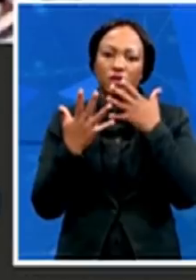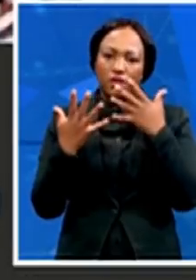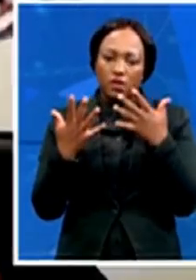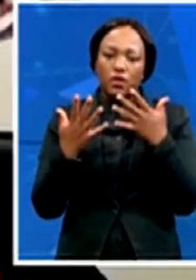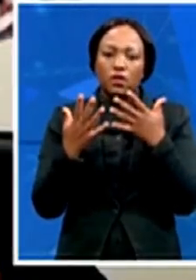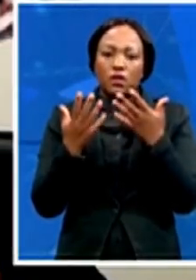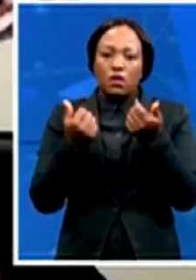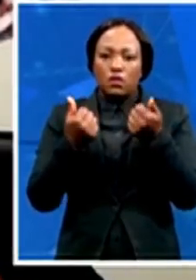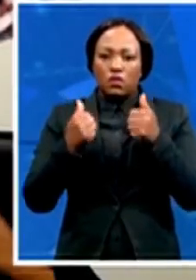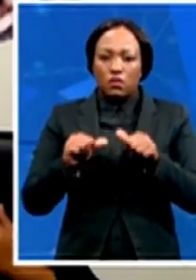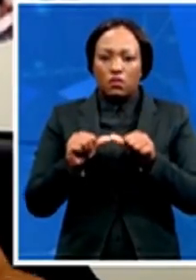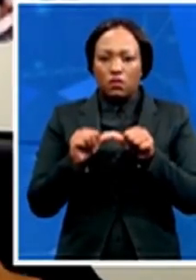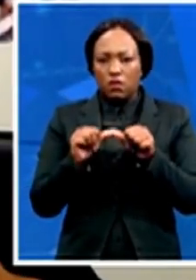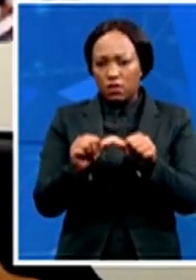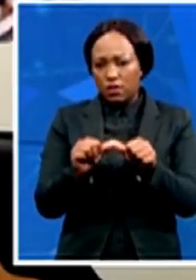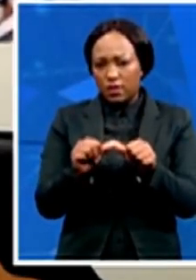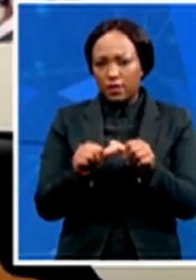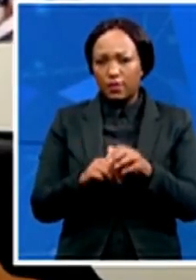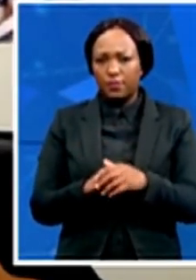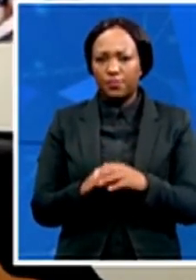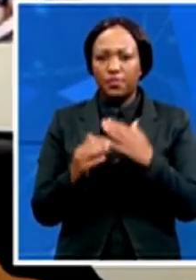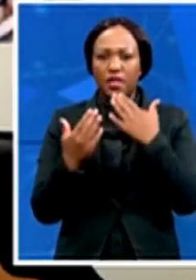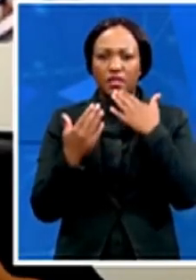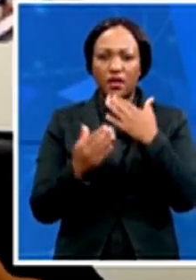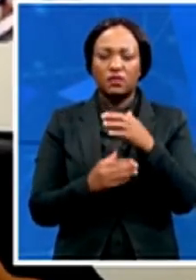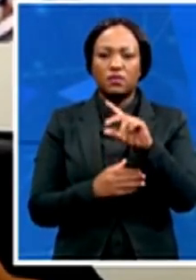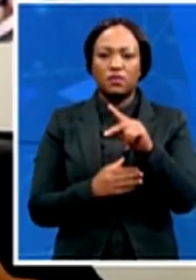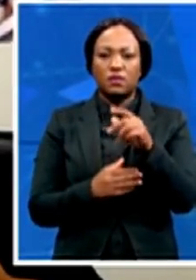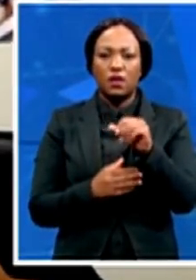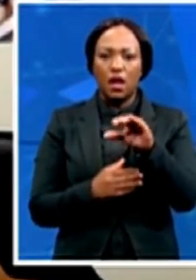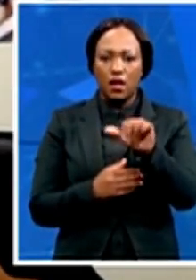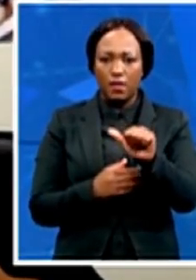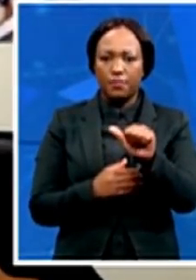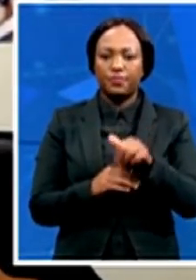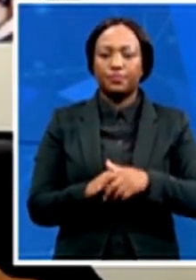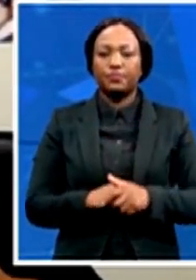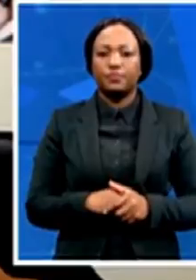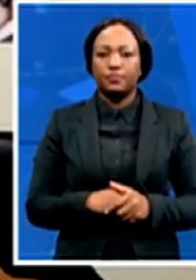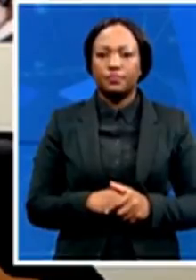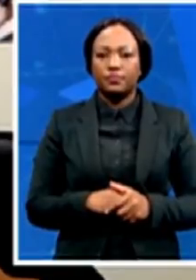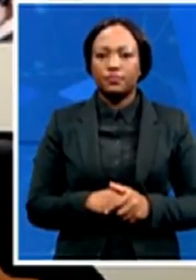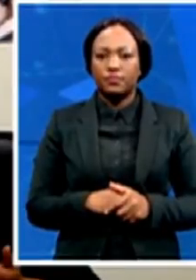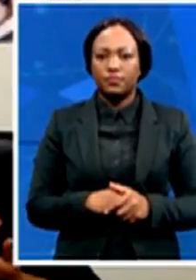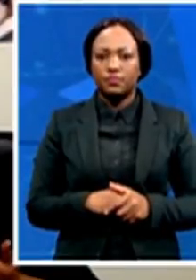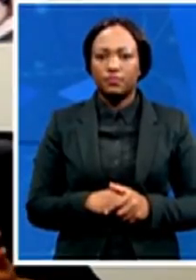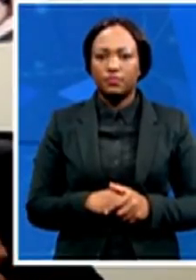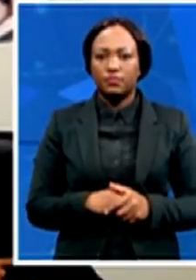Thanks, Kyla. I'll just pull that up. Hopefully everyone can see that.